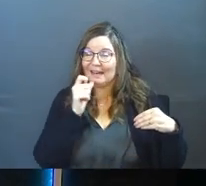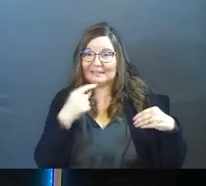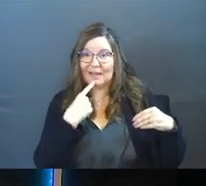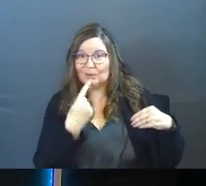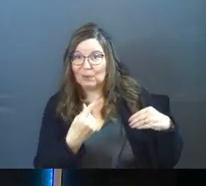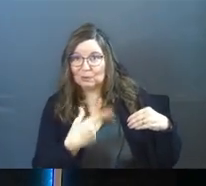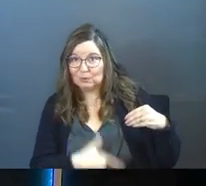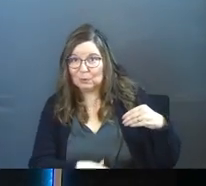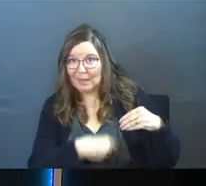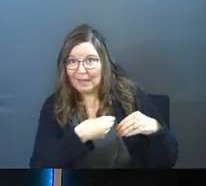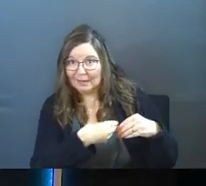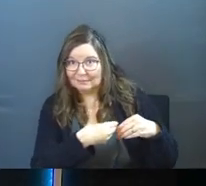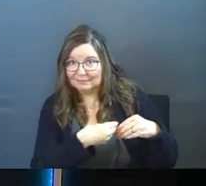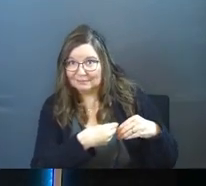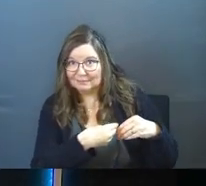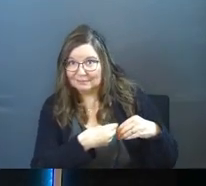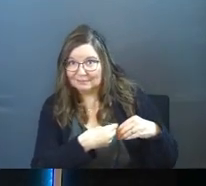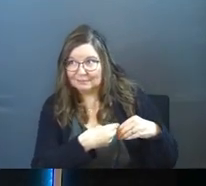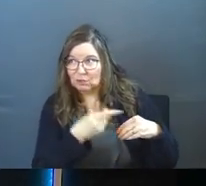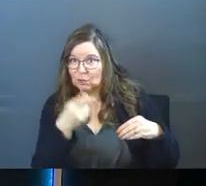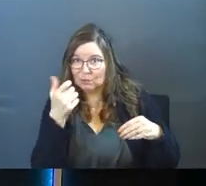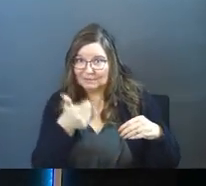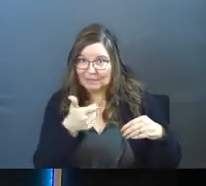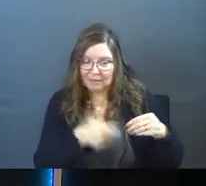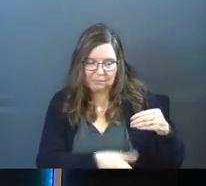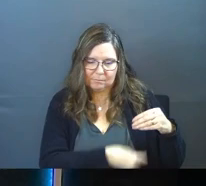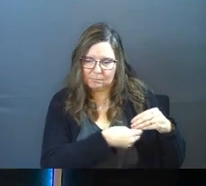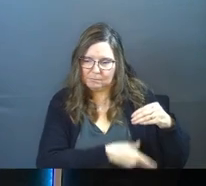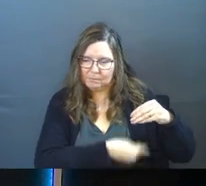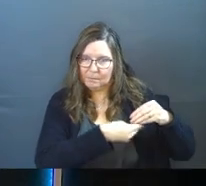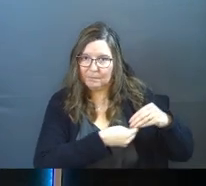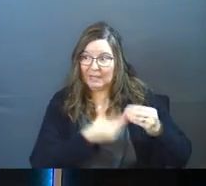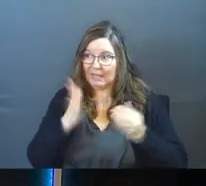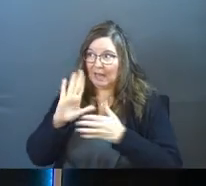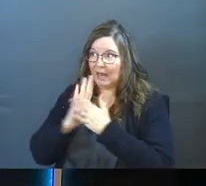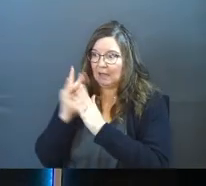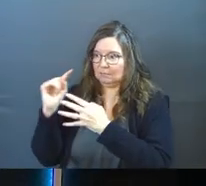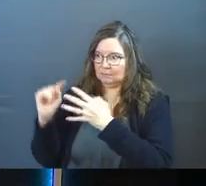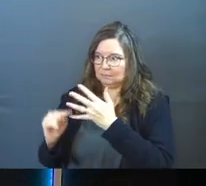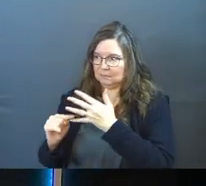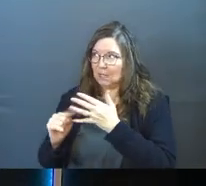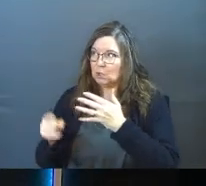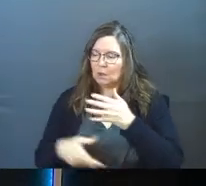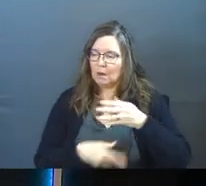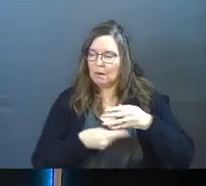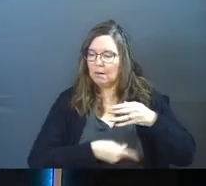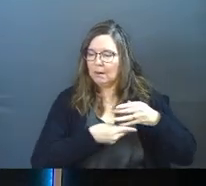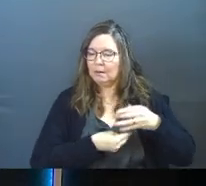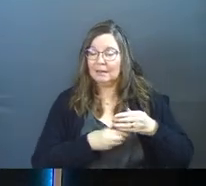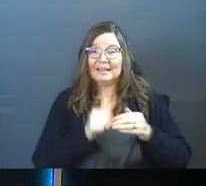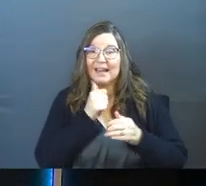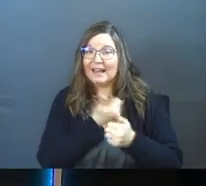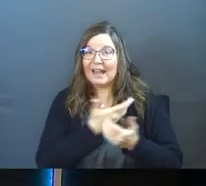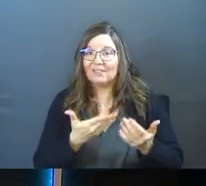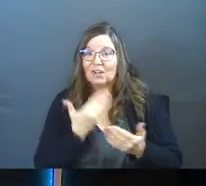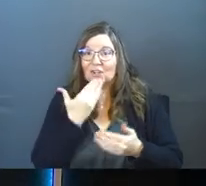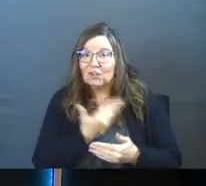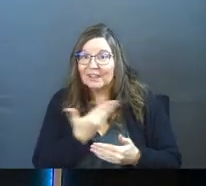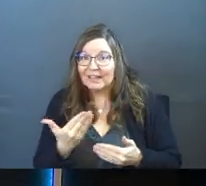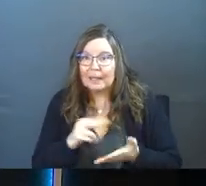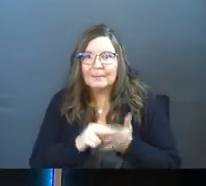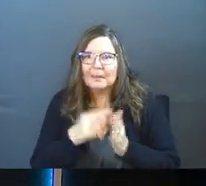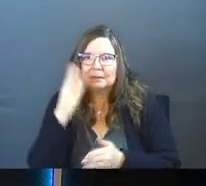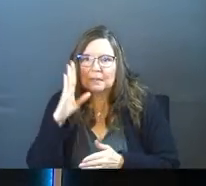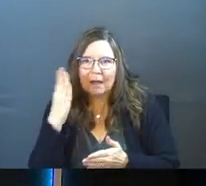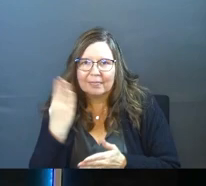not asked you to do. And very quickly, just know, not every good thing is a God thing,